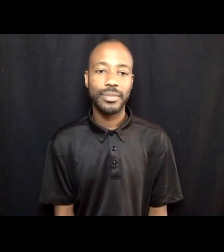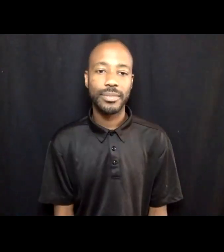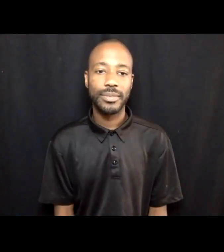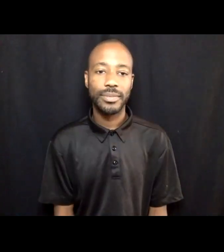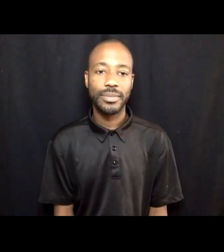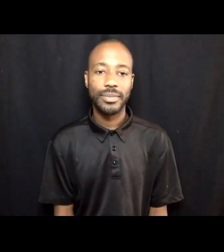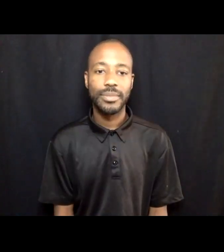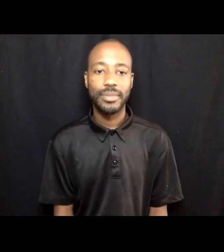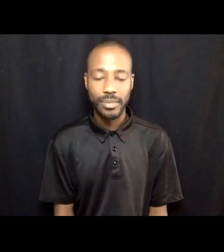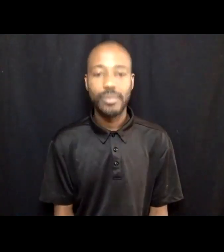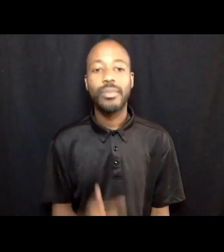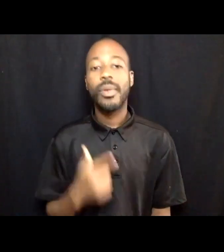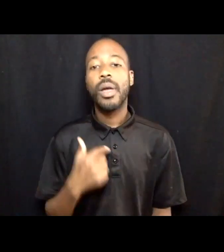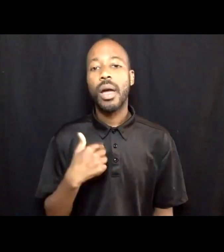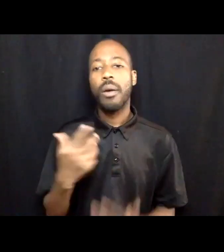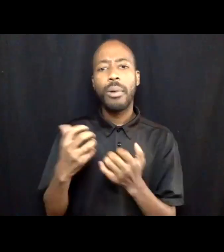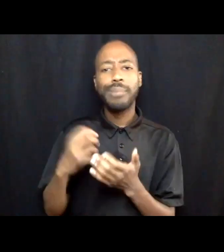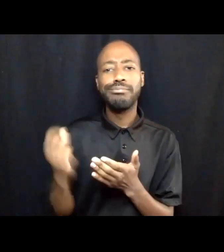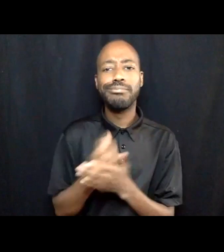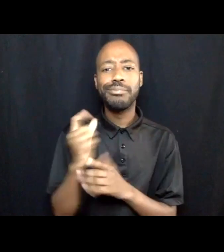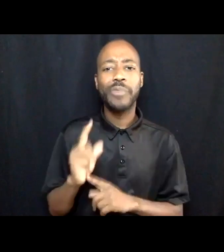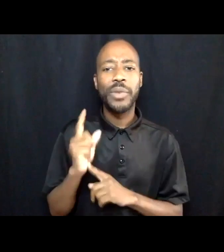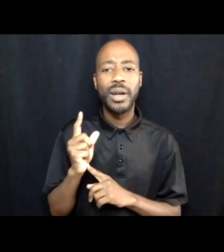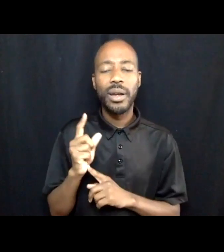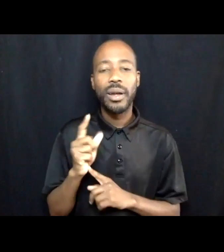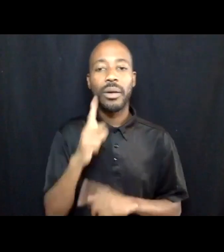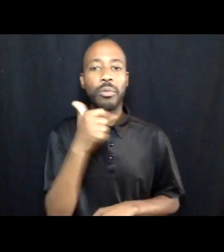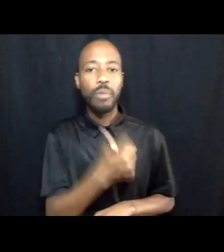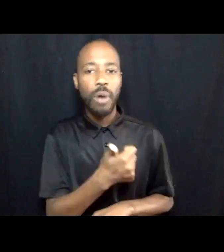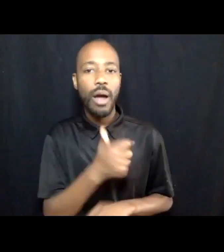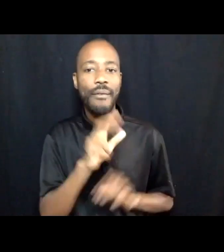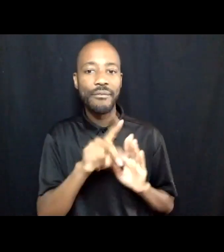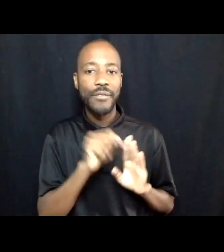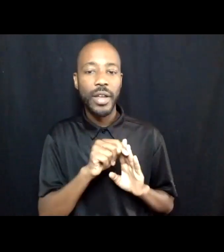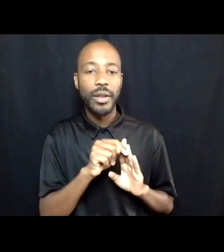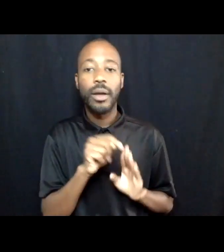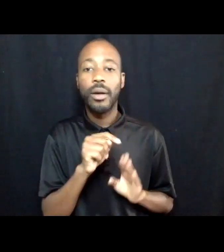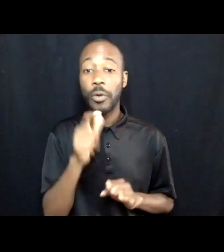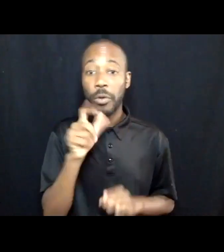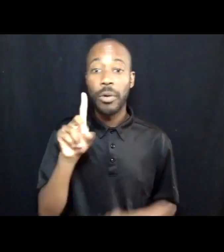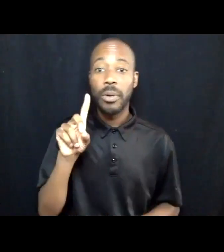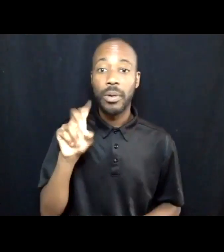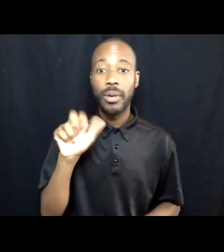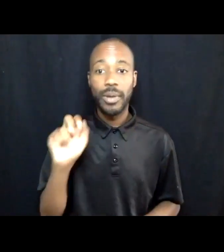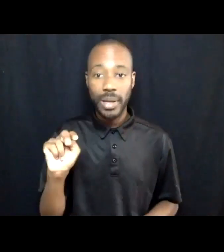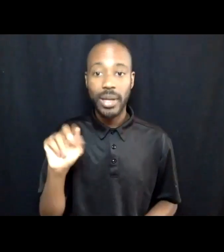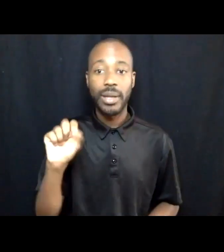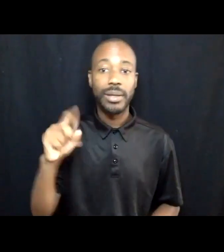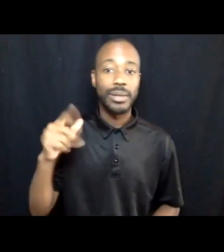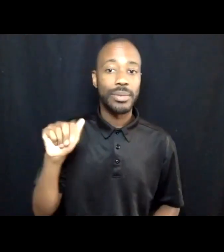So I wanted us to take a second and watch this video of Dean Spade, Tourmaline,